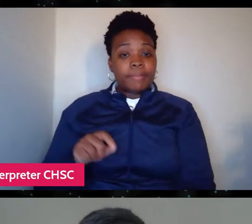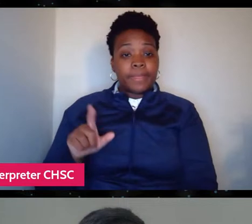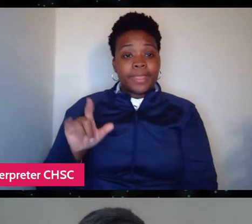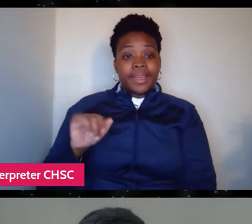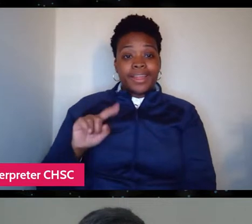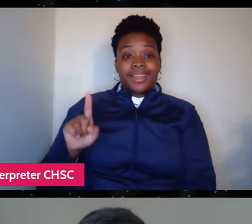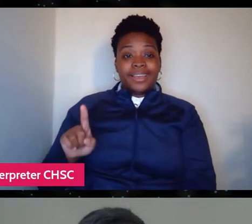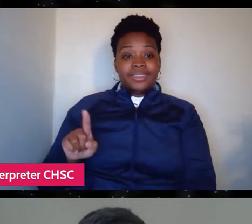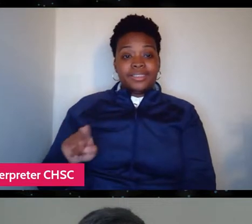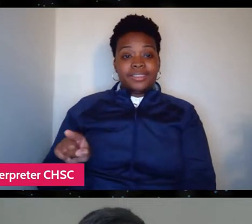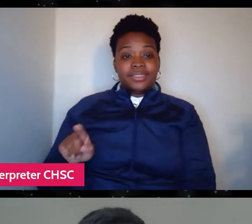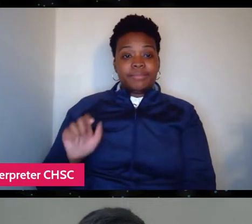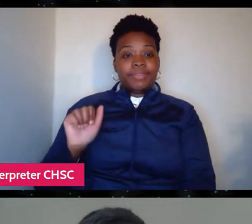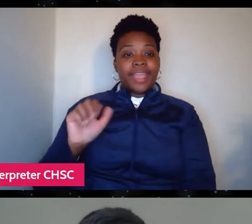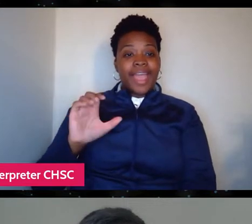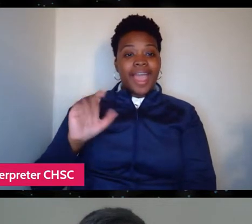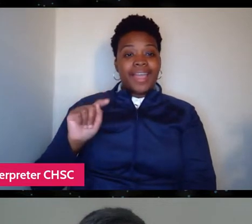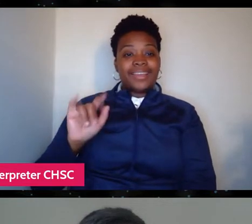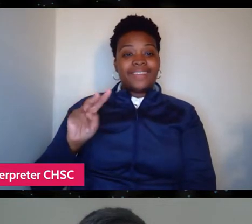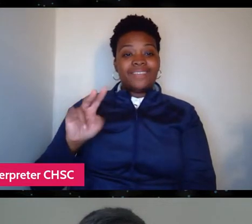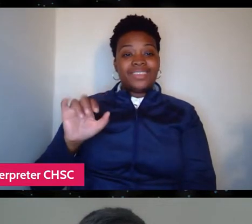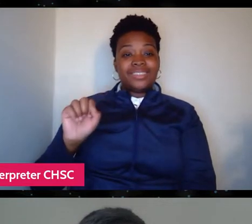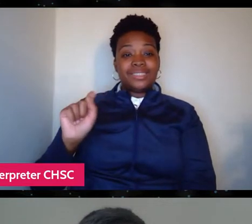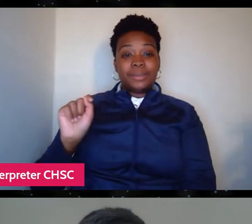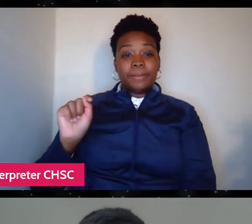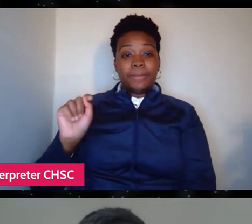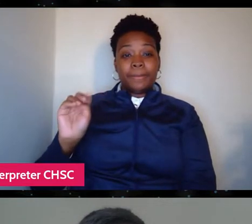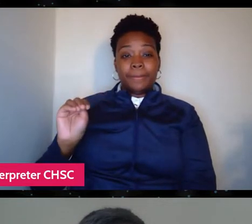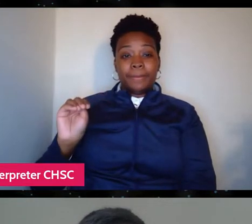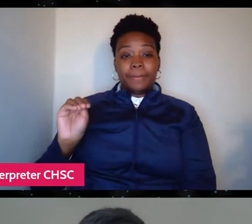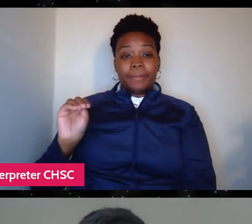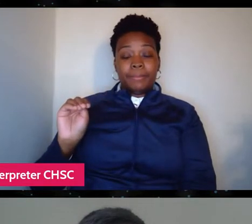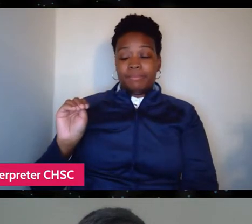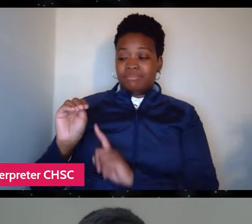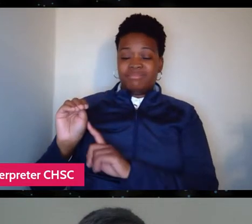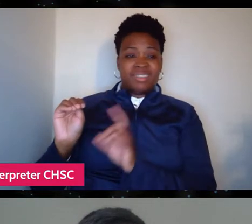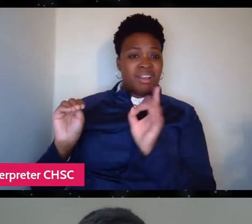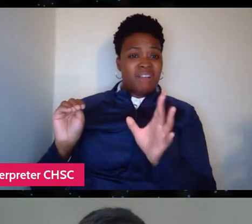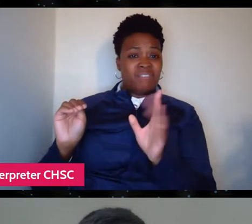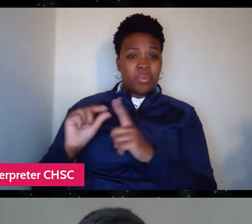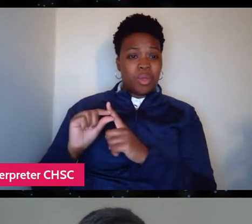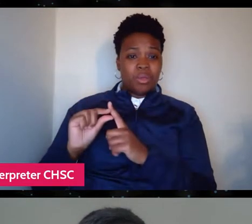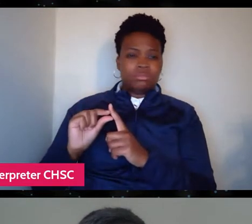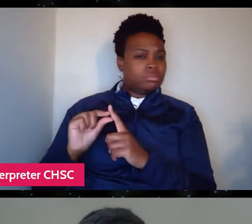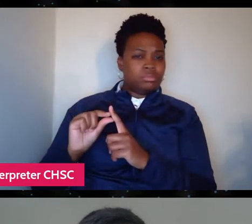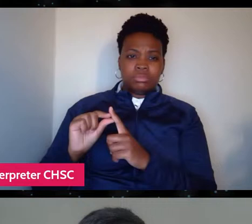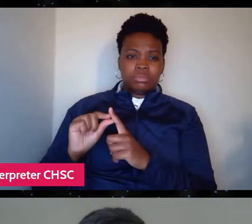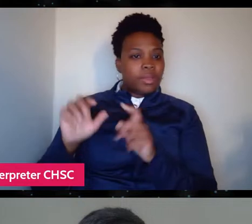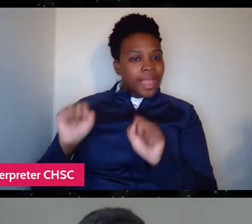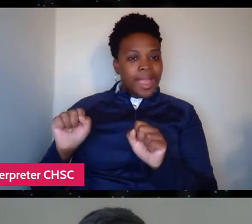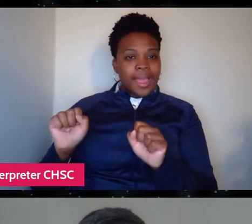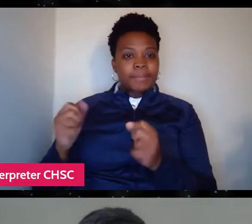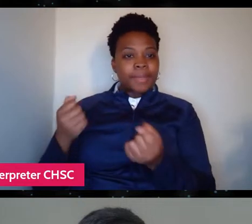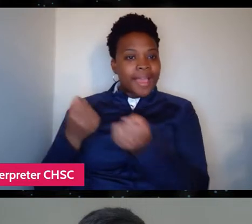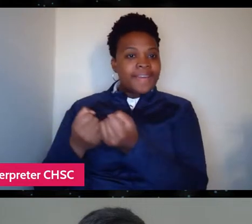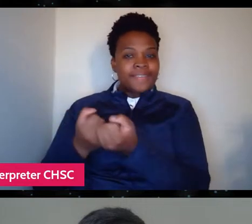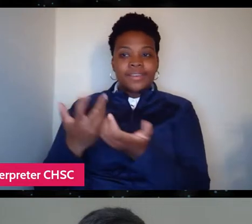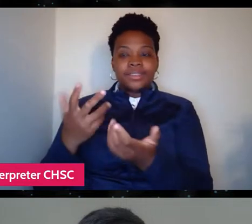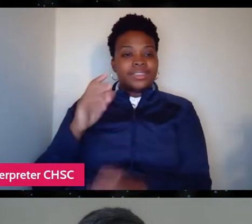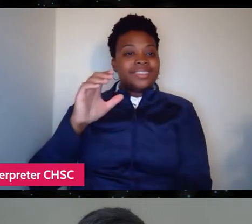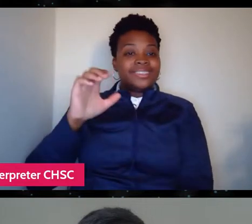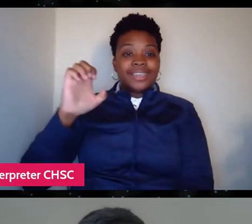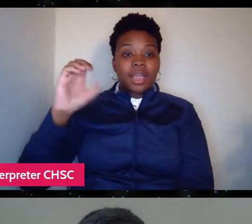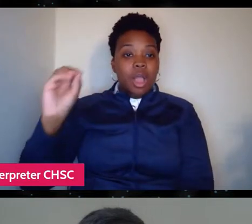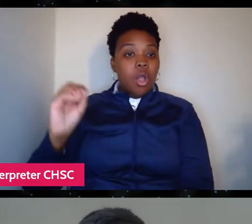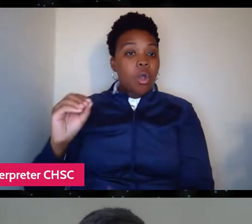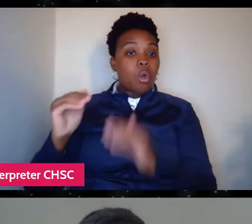Activism is not a dirty word. Yes. You can be an activist at every tier of society. Yeah. As a CEO, as